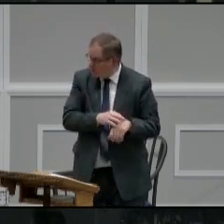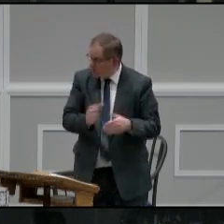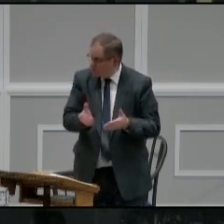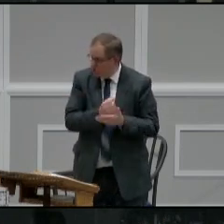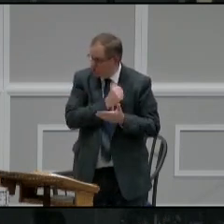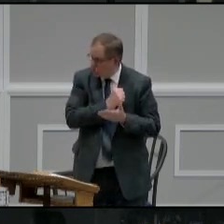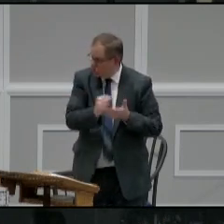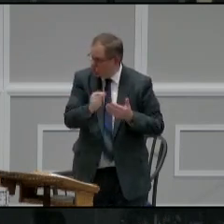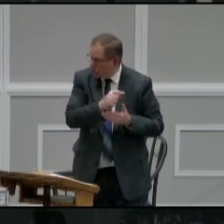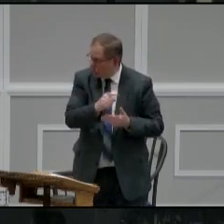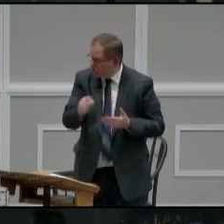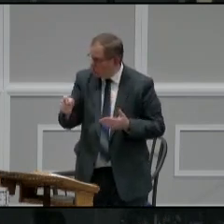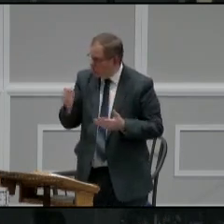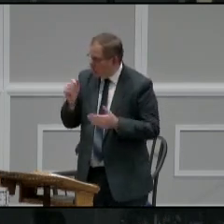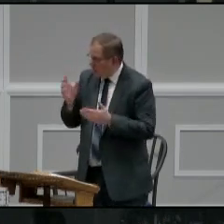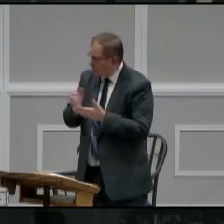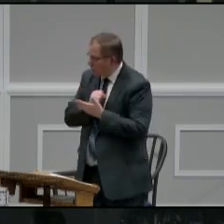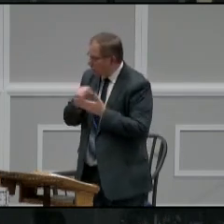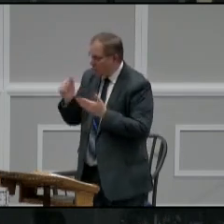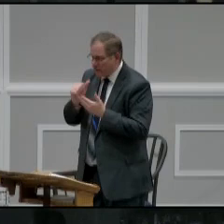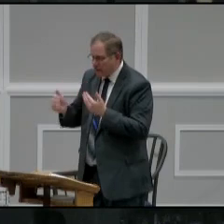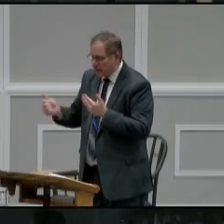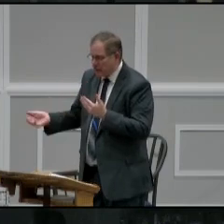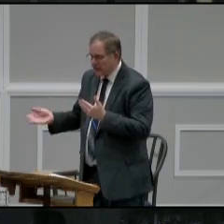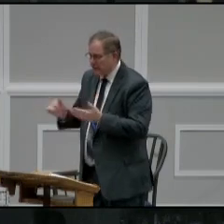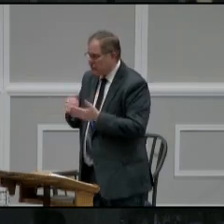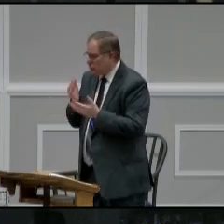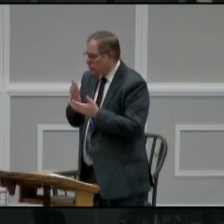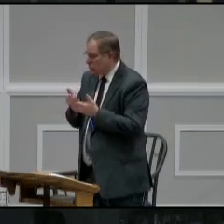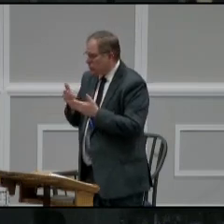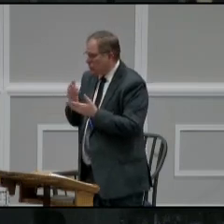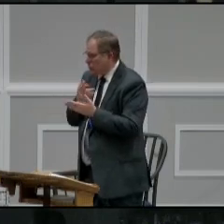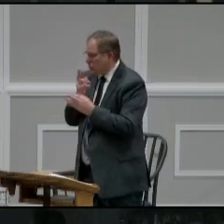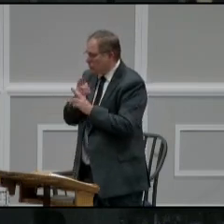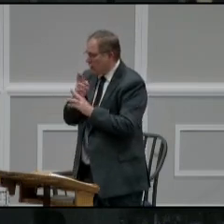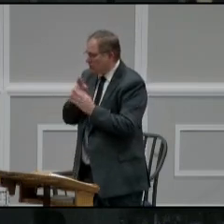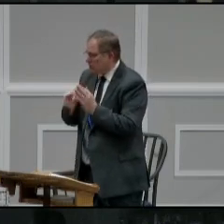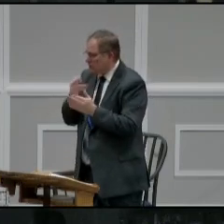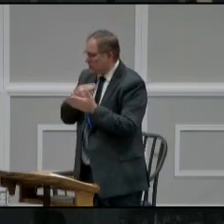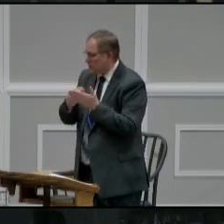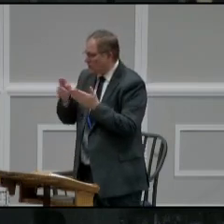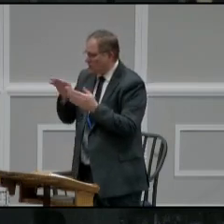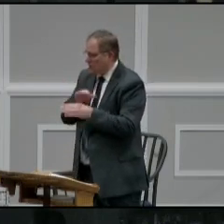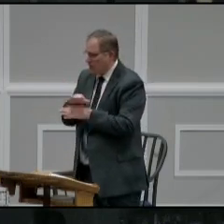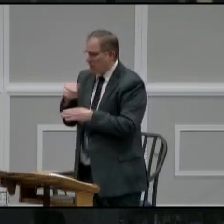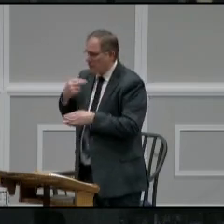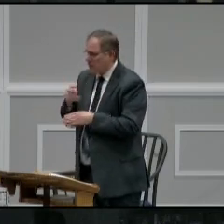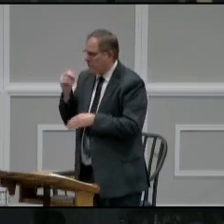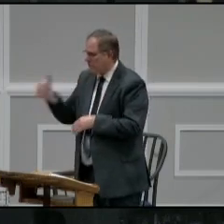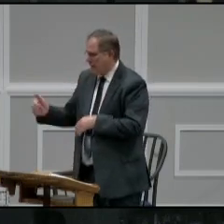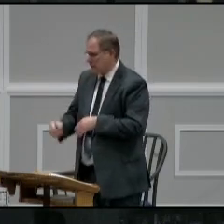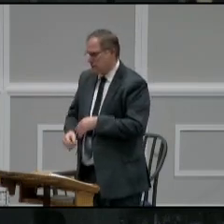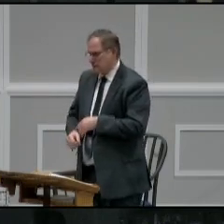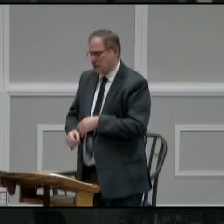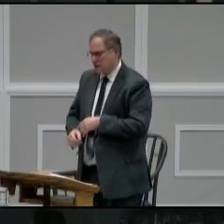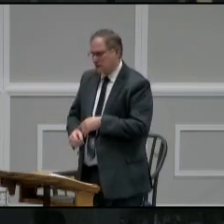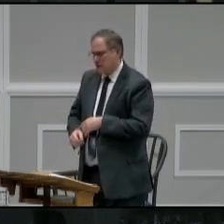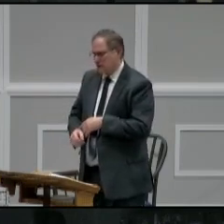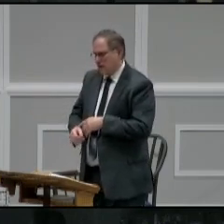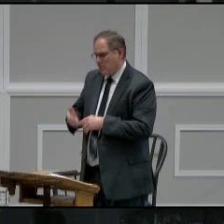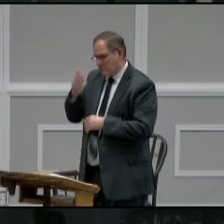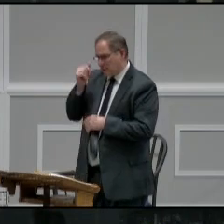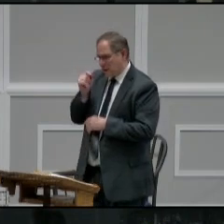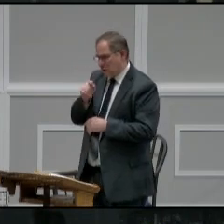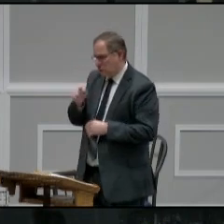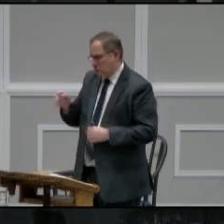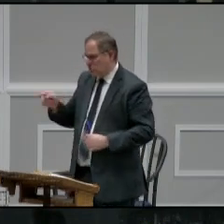everything that is good and holy and righteous around us faster than you can imagine. Because listen to me this morning,